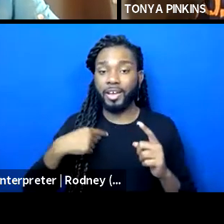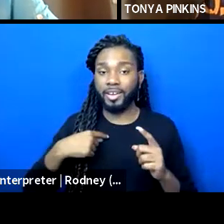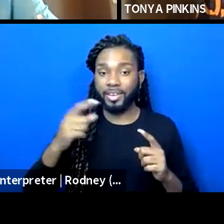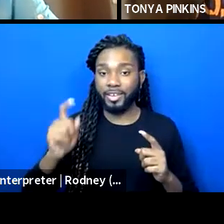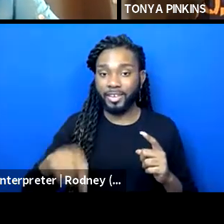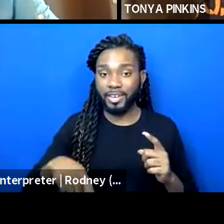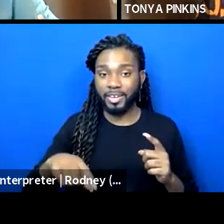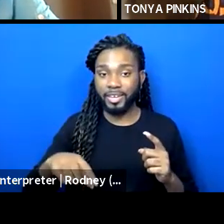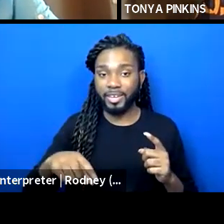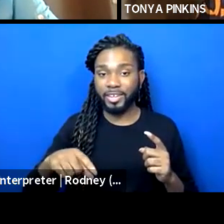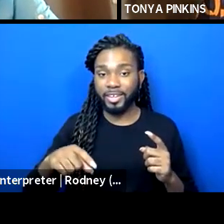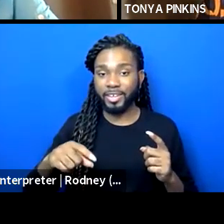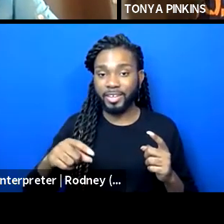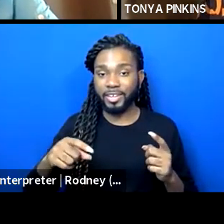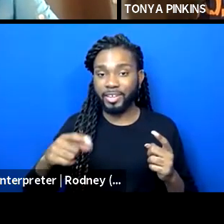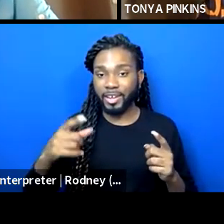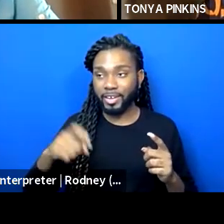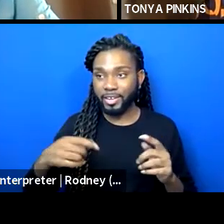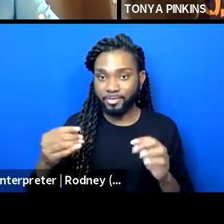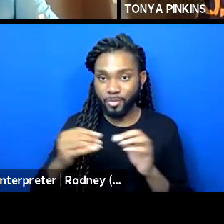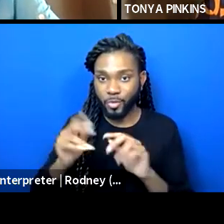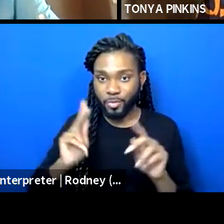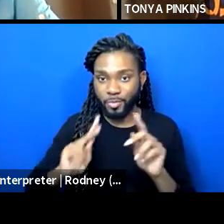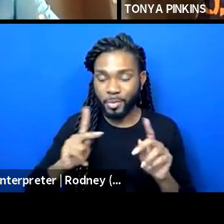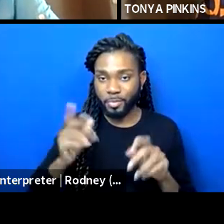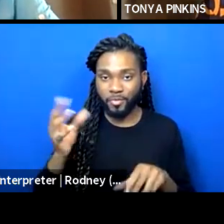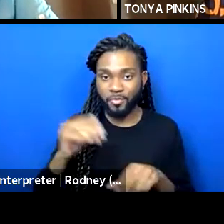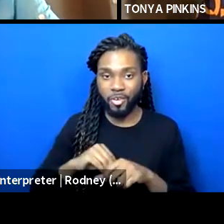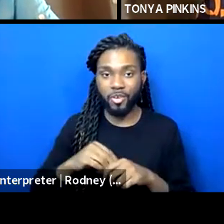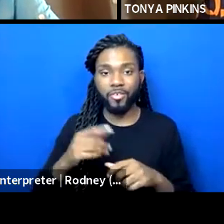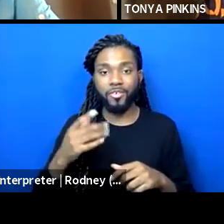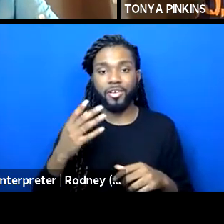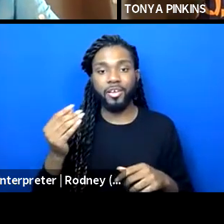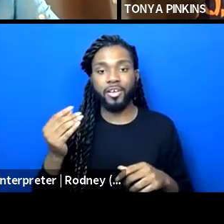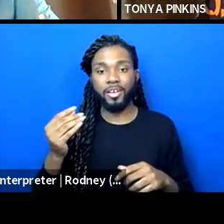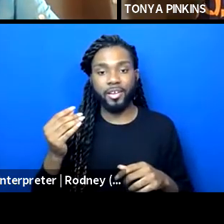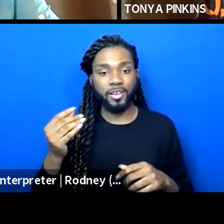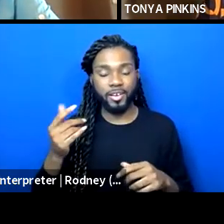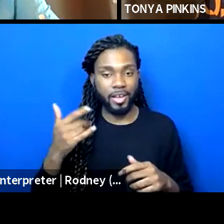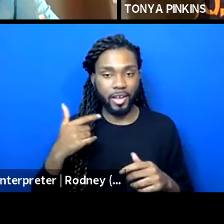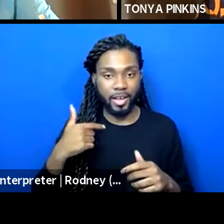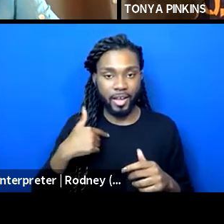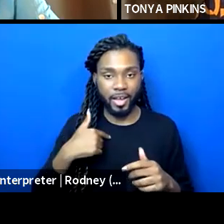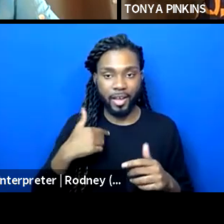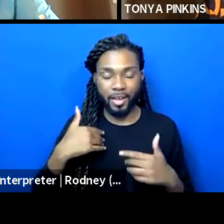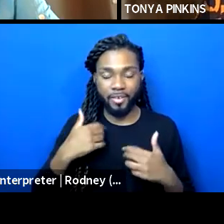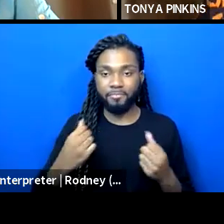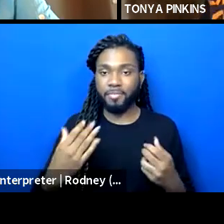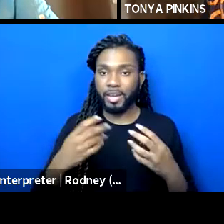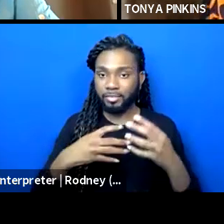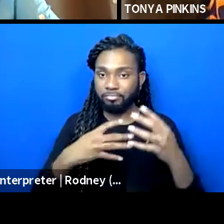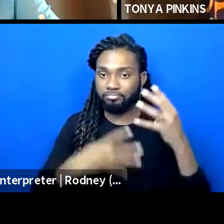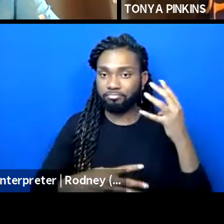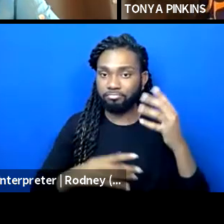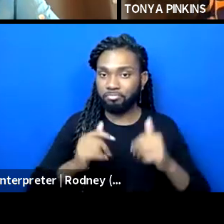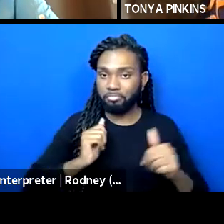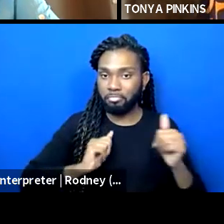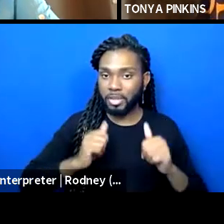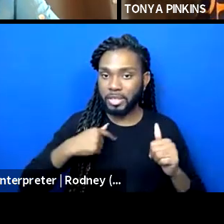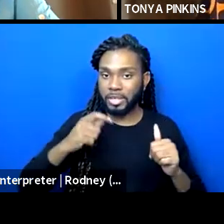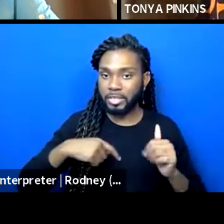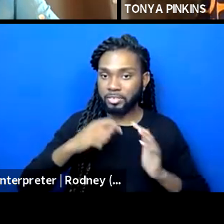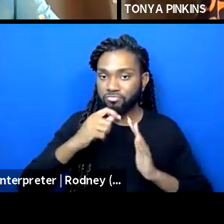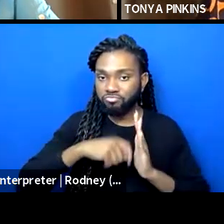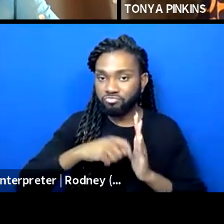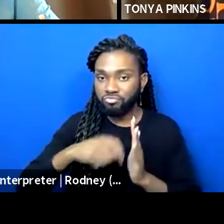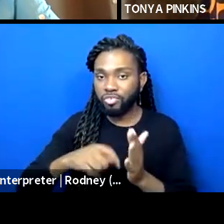I need a pause and I need that in my life too. And I have a lot of plays that needs to be worked on and my